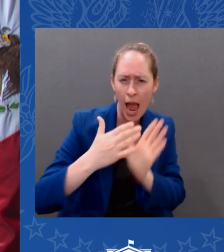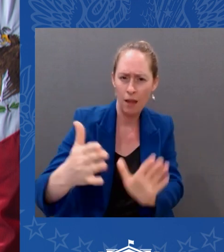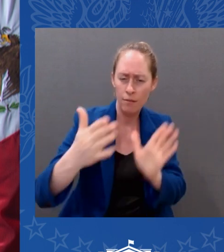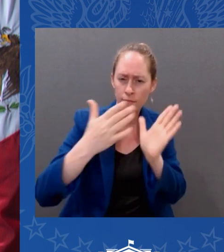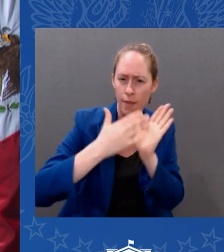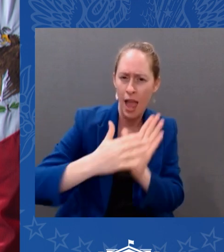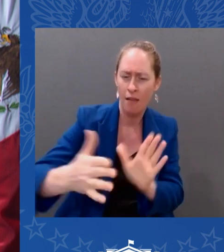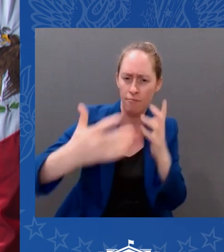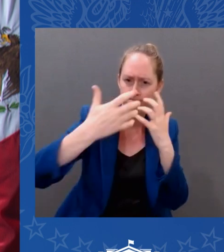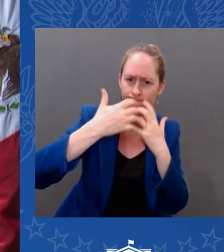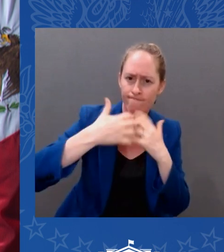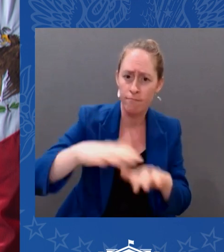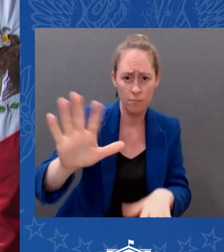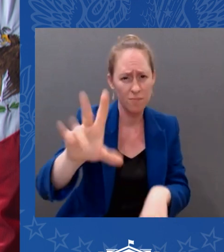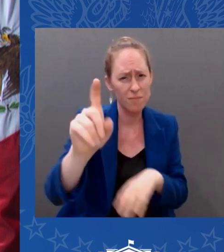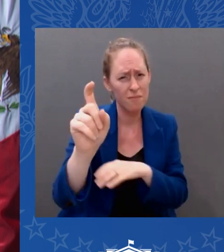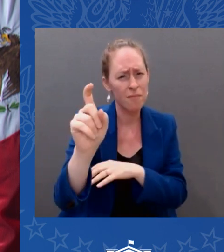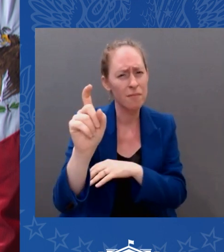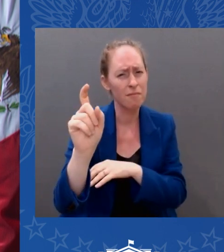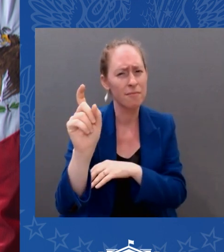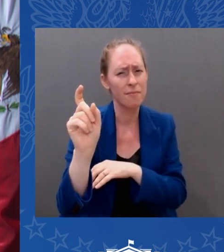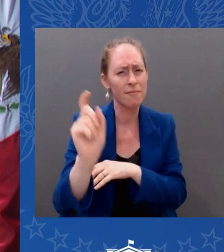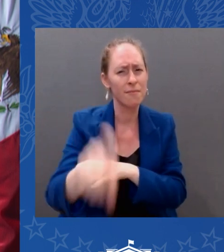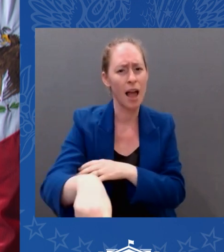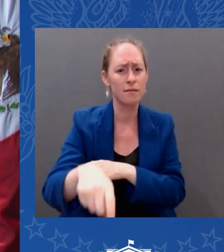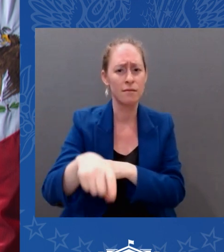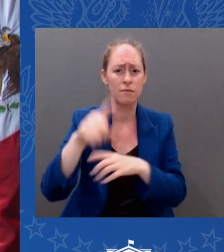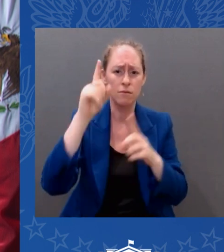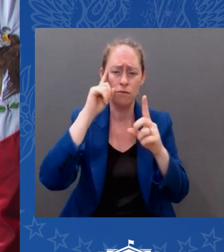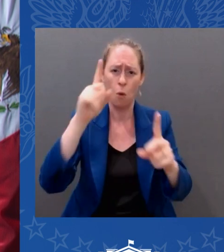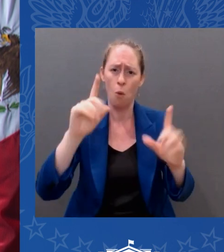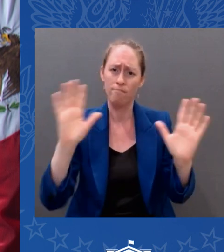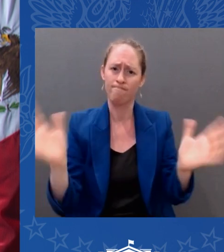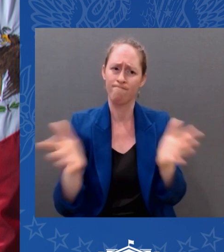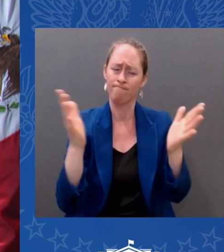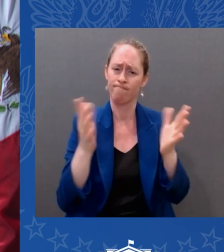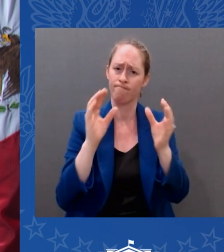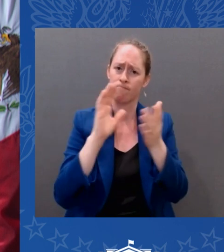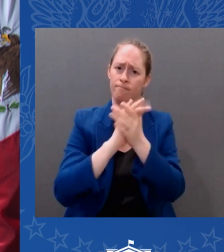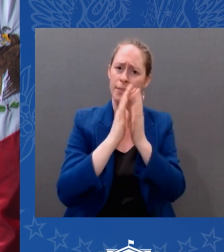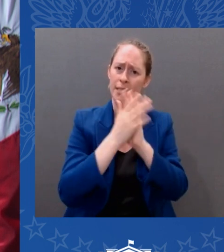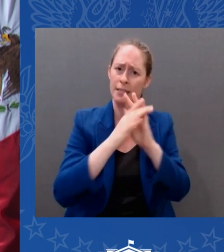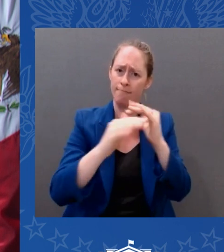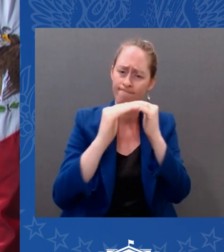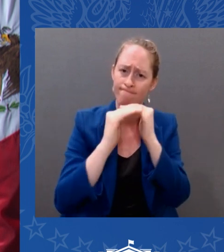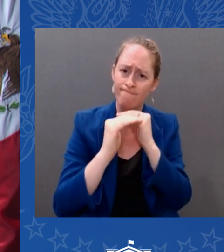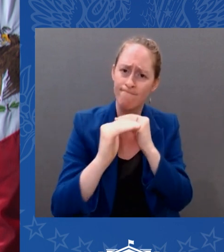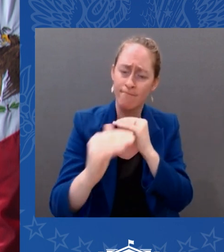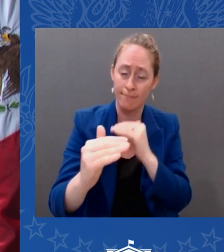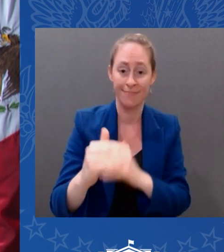summit, also held in the United States in Miami in 1994,